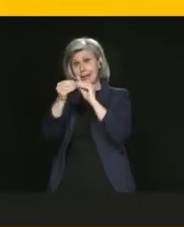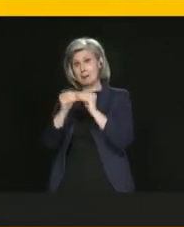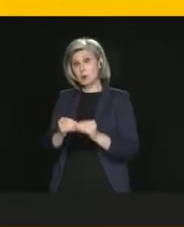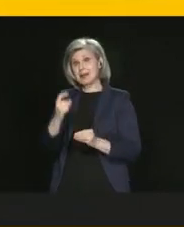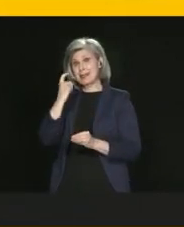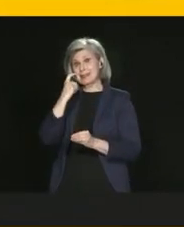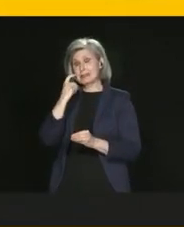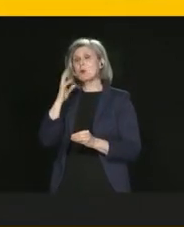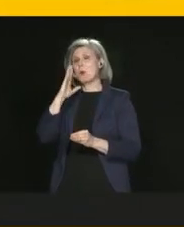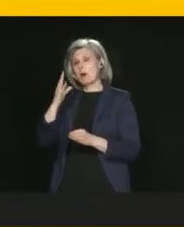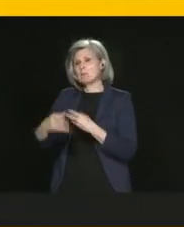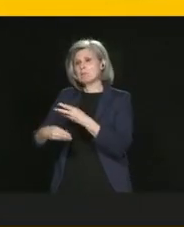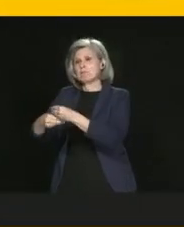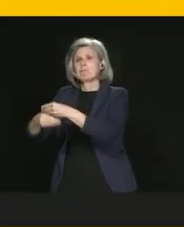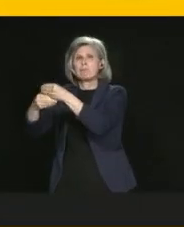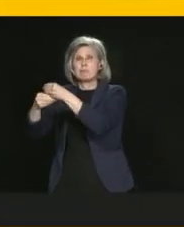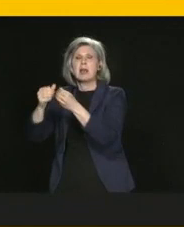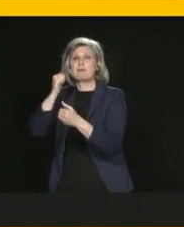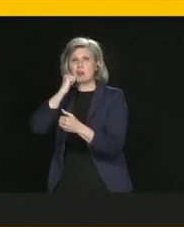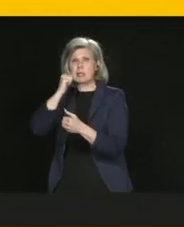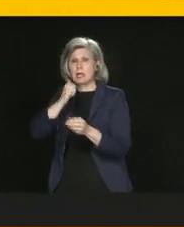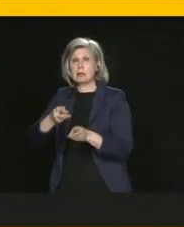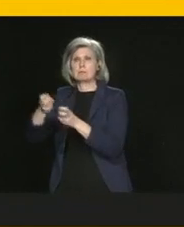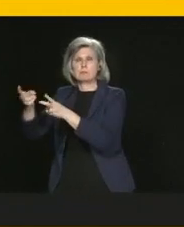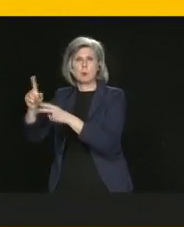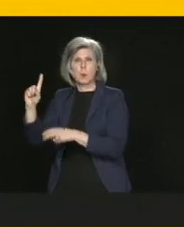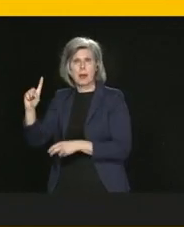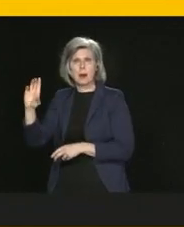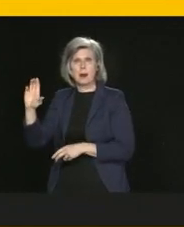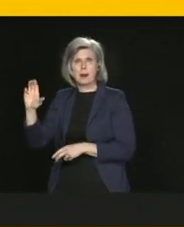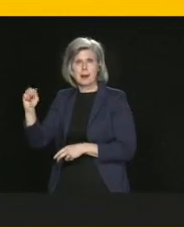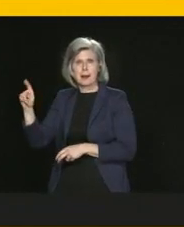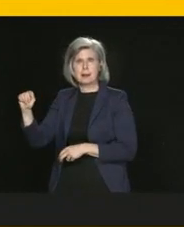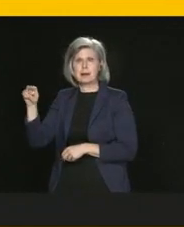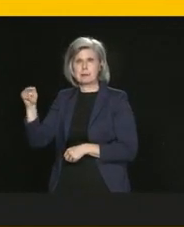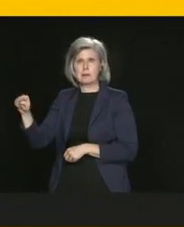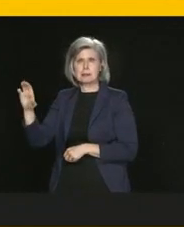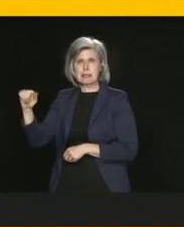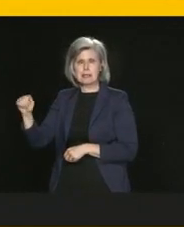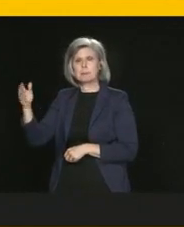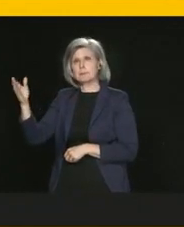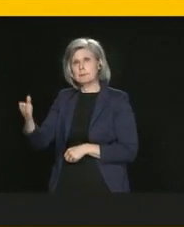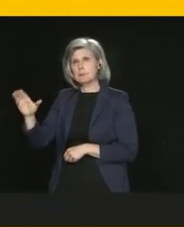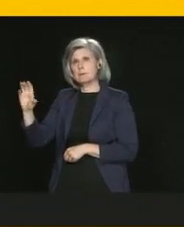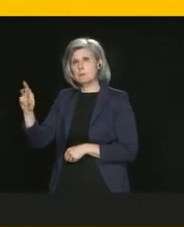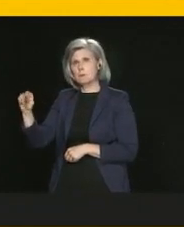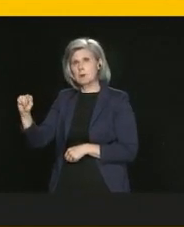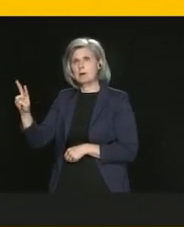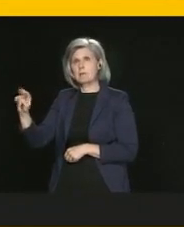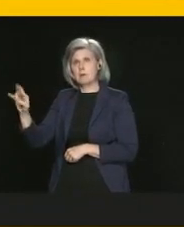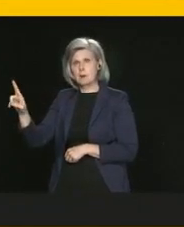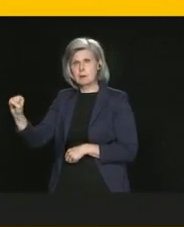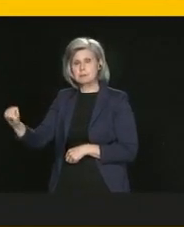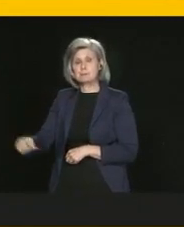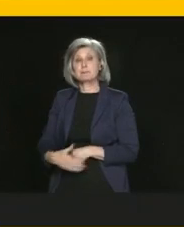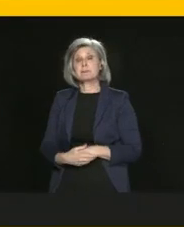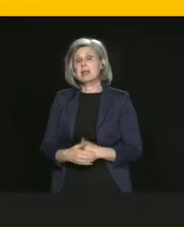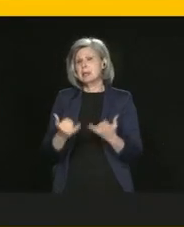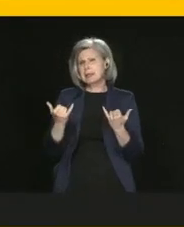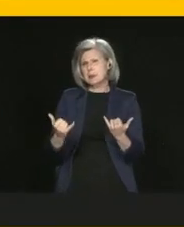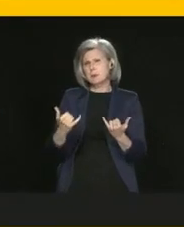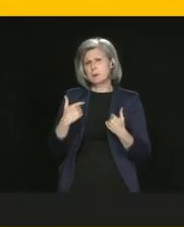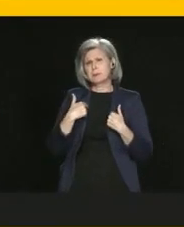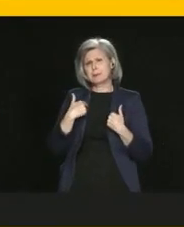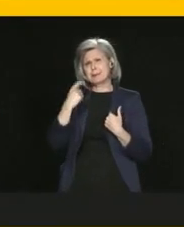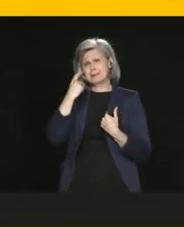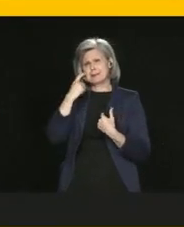Today, I want to stop and reflect a little bit on the numbers. Although we read and post these numbers online every day, we can't forget that